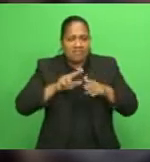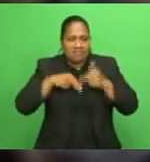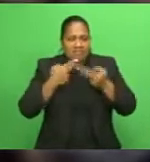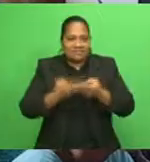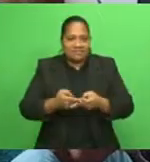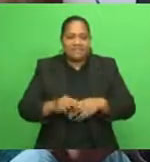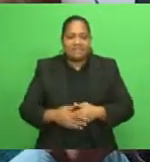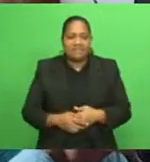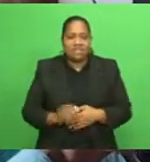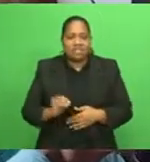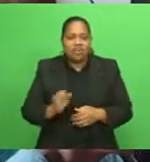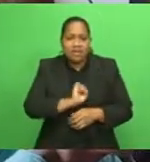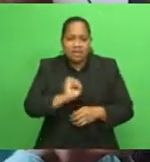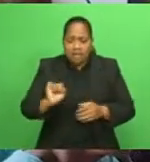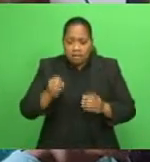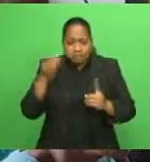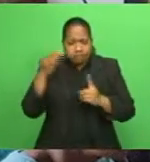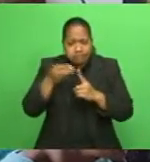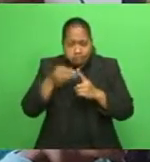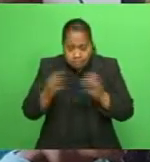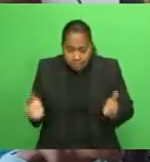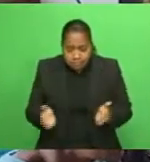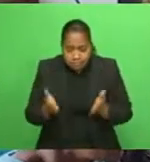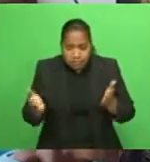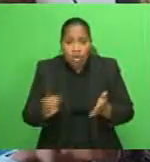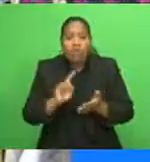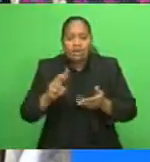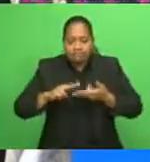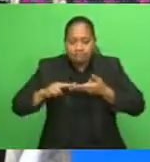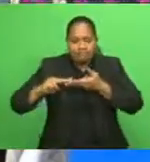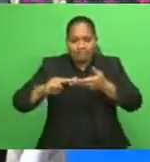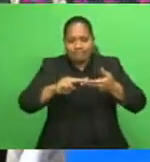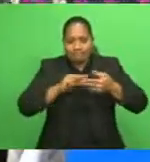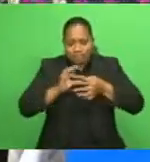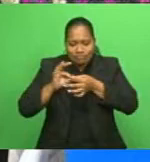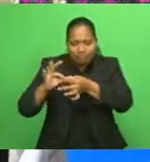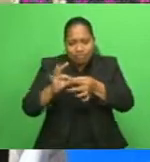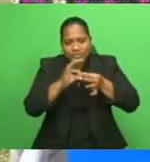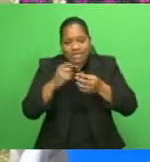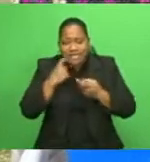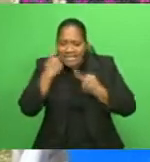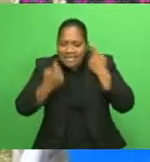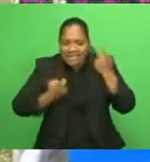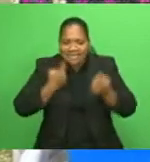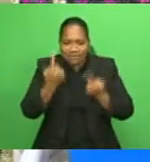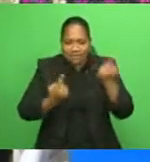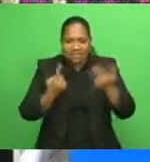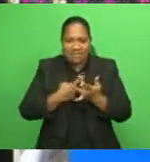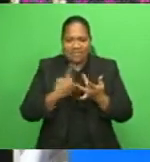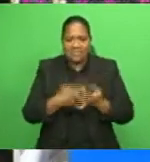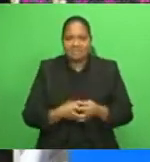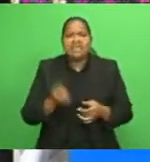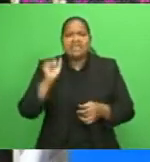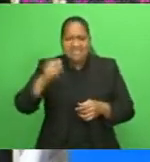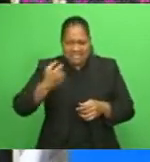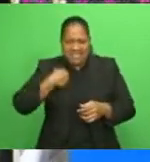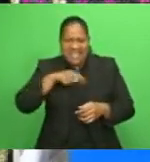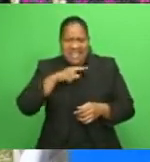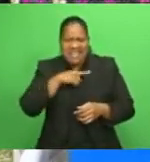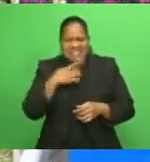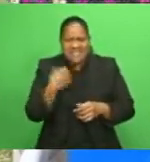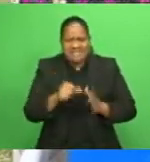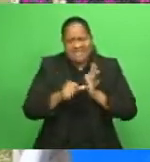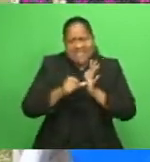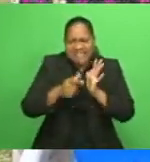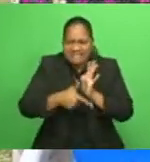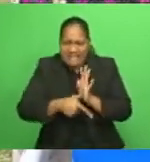motivation has always been unity and care for one another. We have our ups and downs, but we always stress to the members to talk about